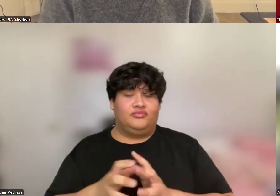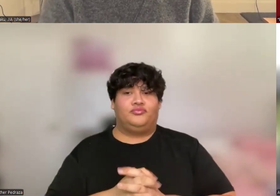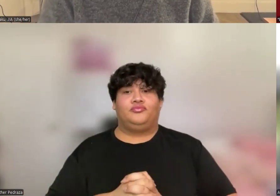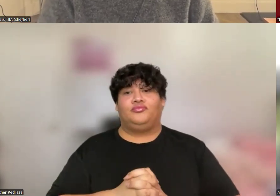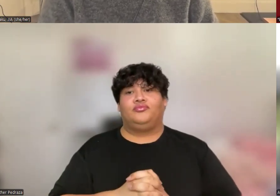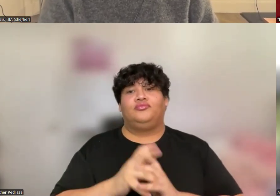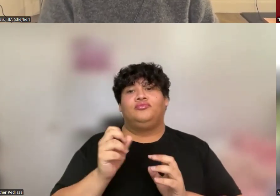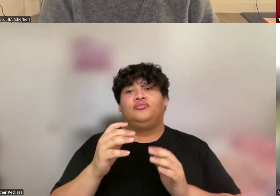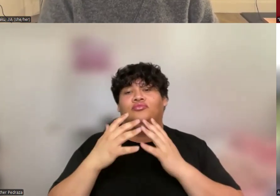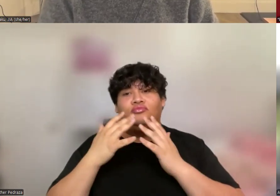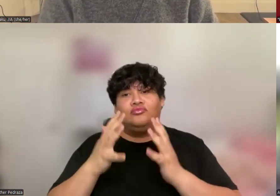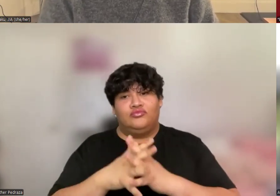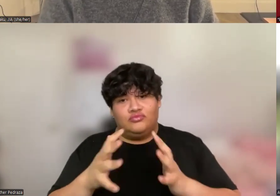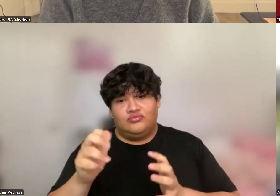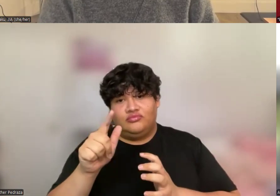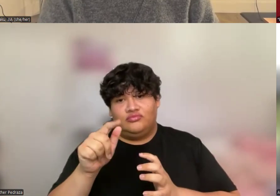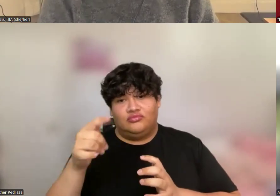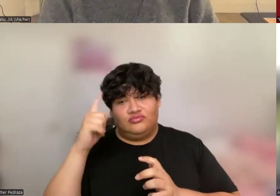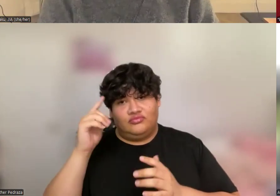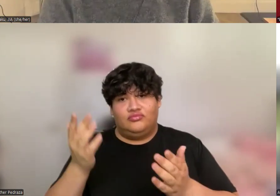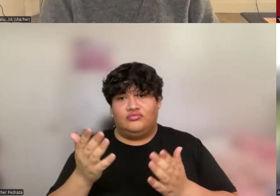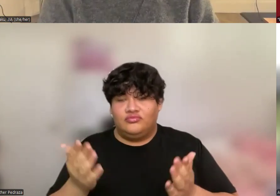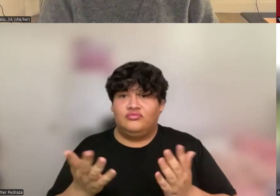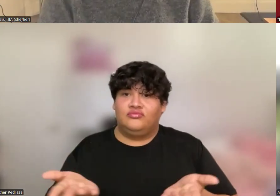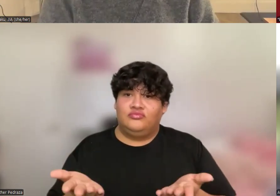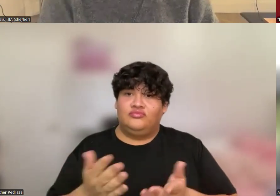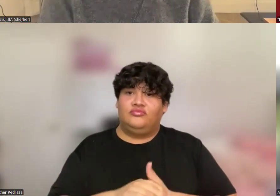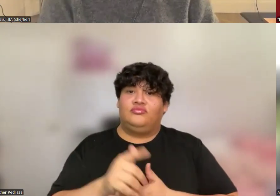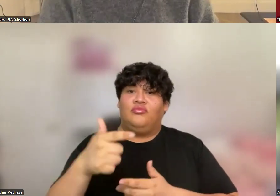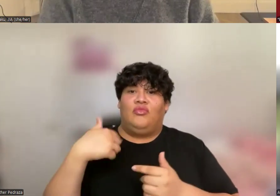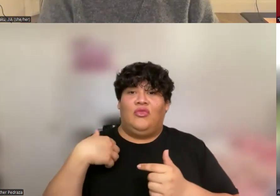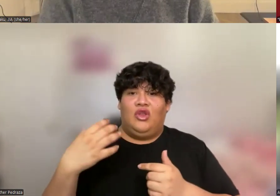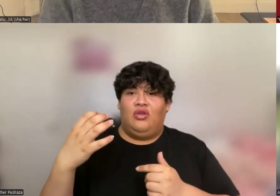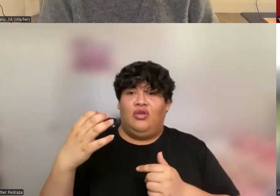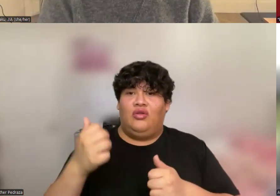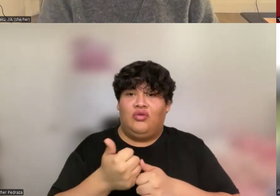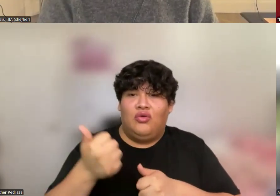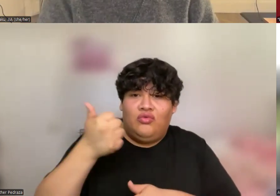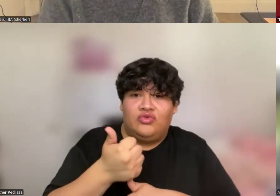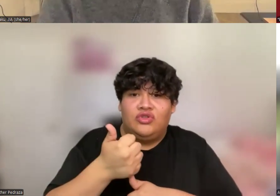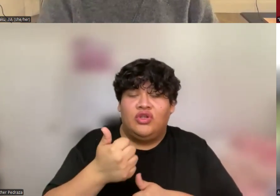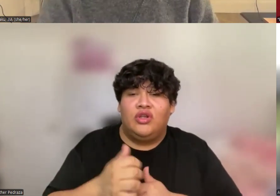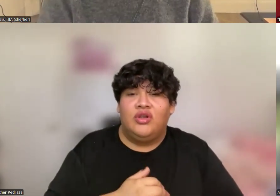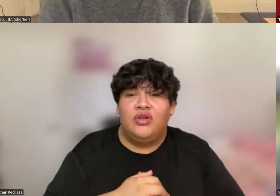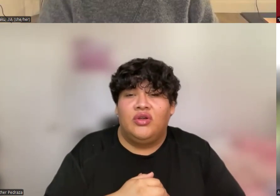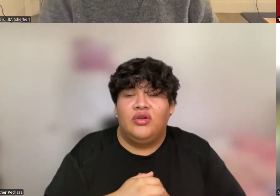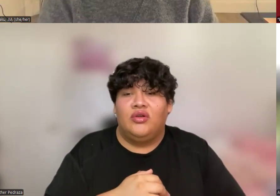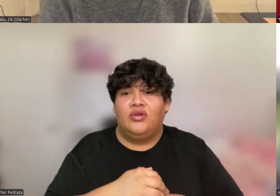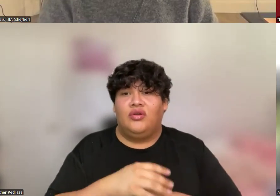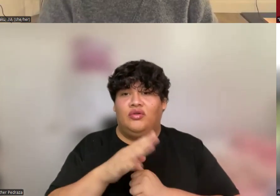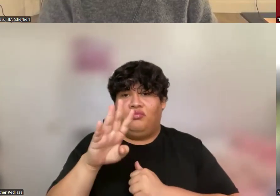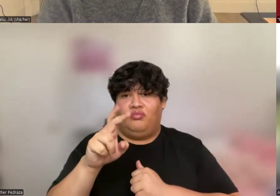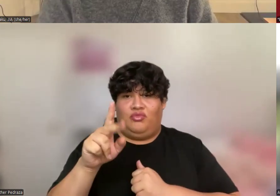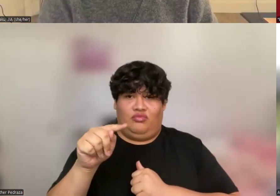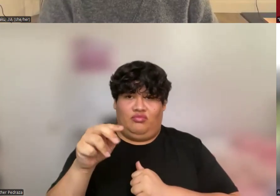Thank you, Ali, for being here. This is Berta Sanchez Hayden, the stakeholder co-chair, and I appreciate your comments and the lived experience that